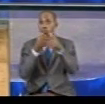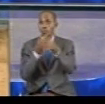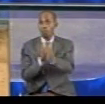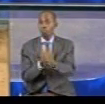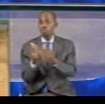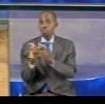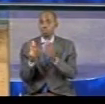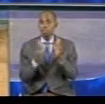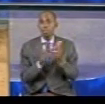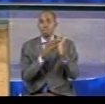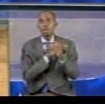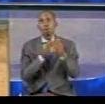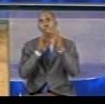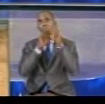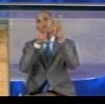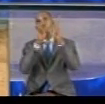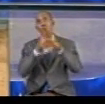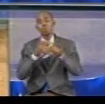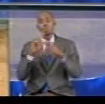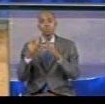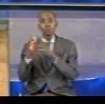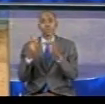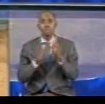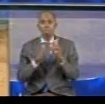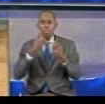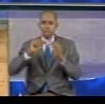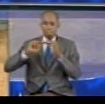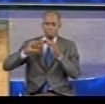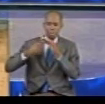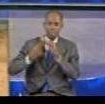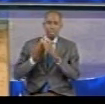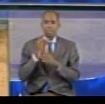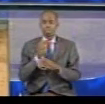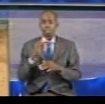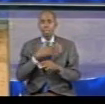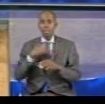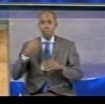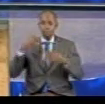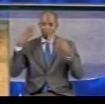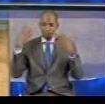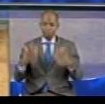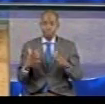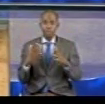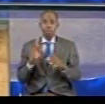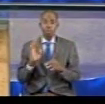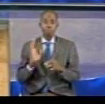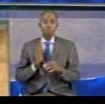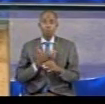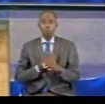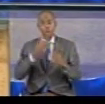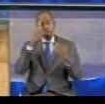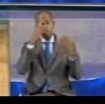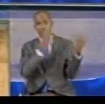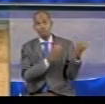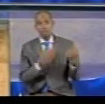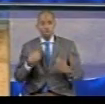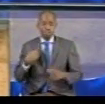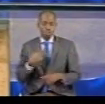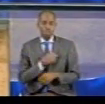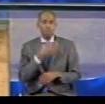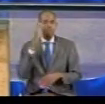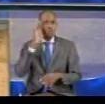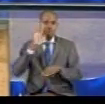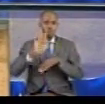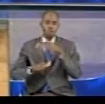look unto Jesus, the author and the finisher of our faith, will walk through the